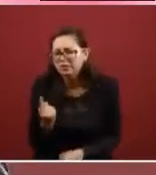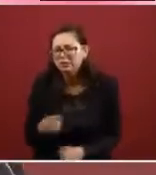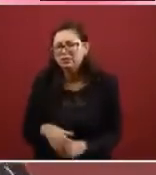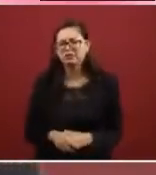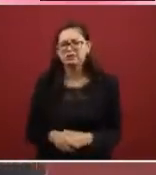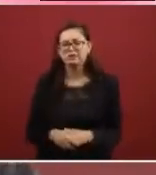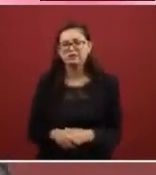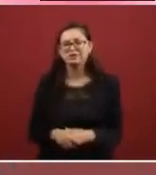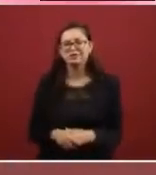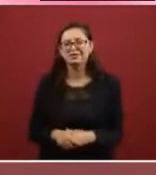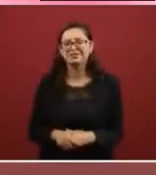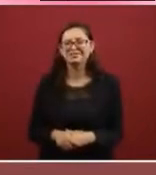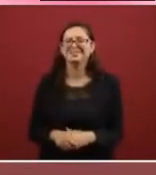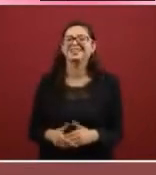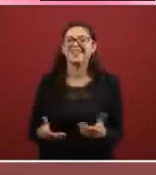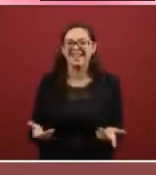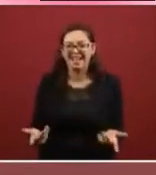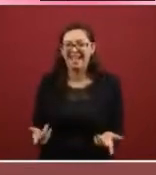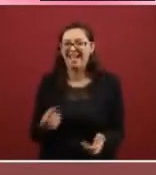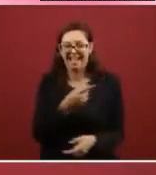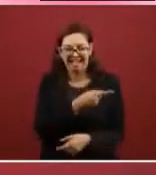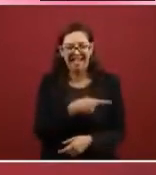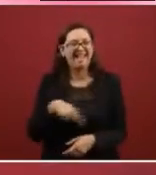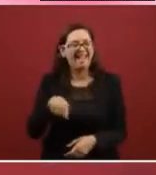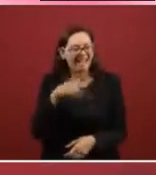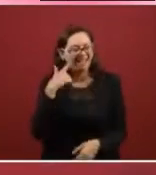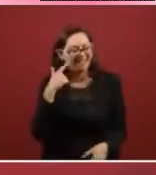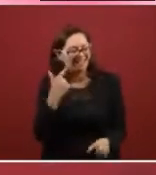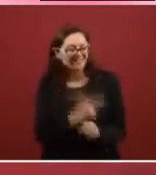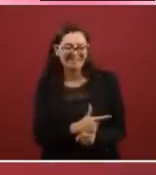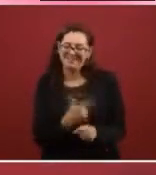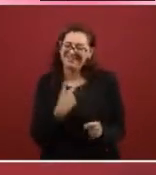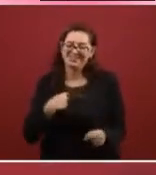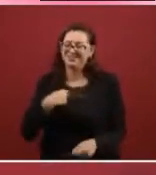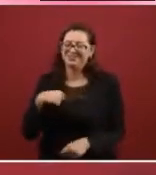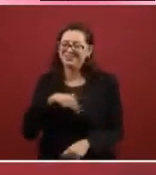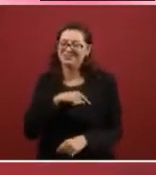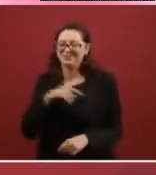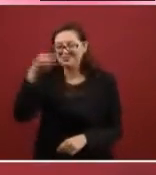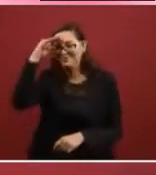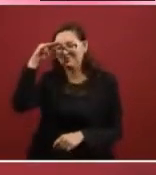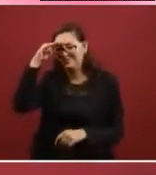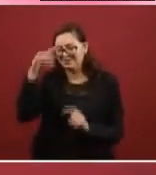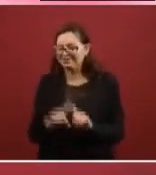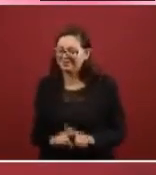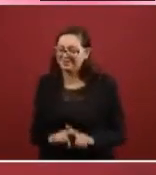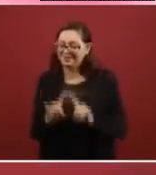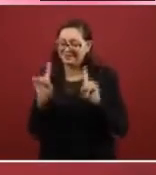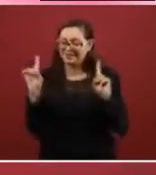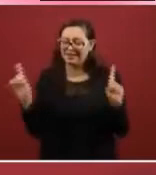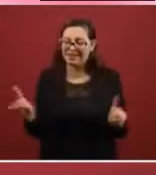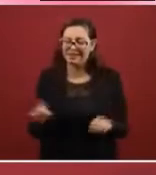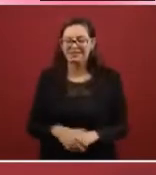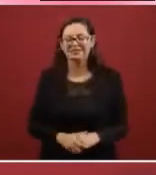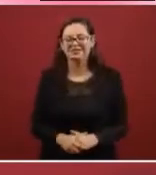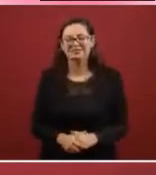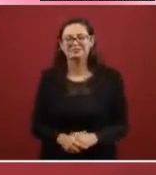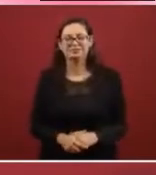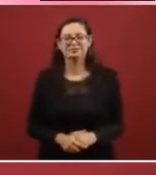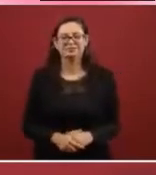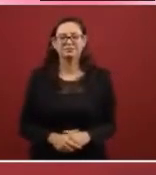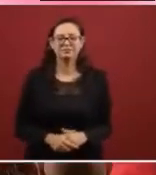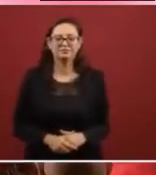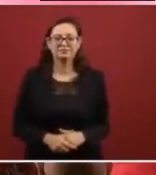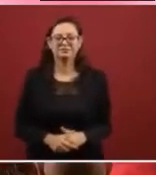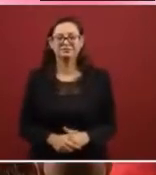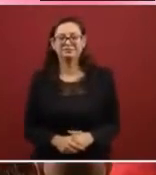Es otro nuestro pensamiento. Because we have new thinking. Completamente distinto. That's completely different. ¿Saben qué decían?